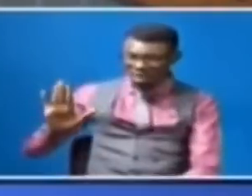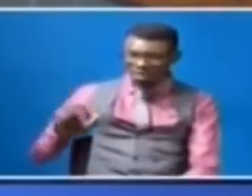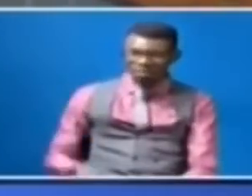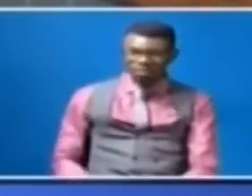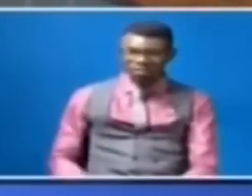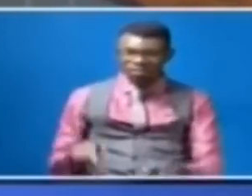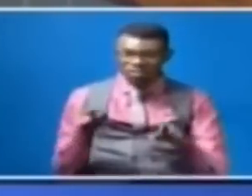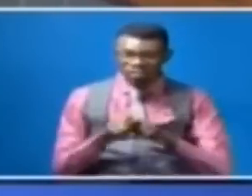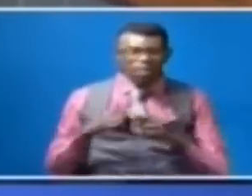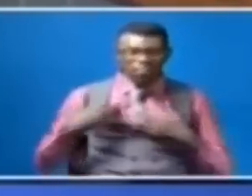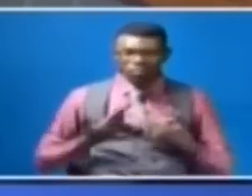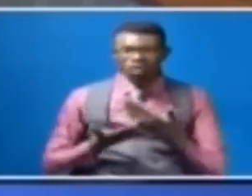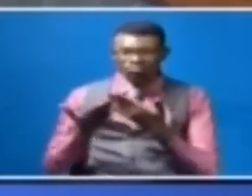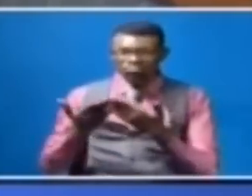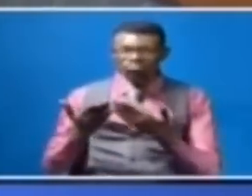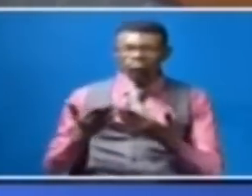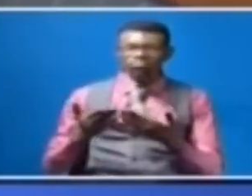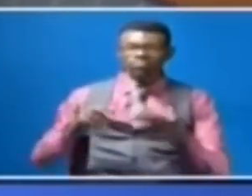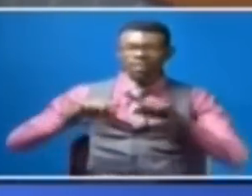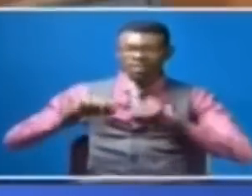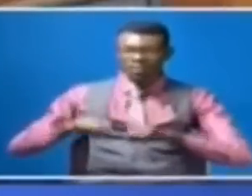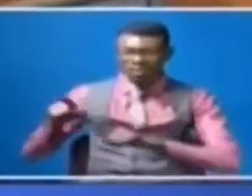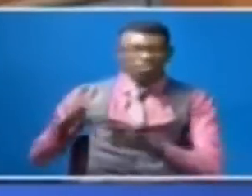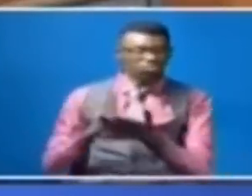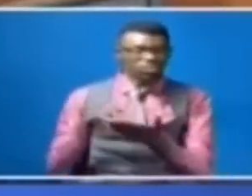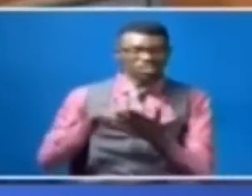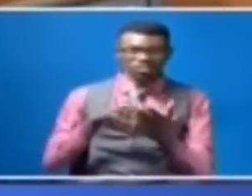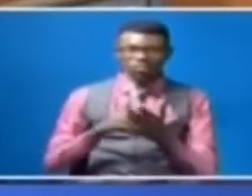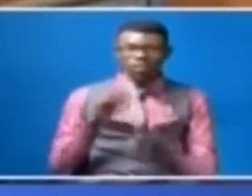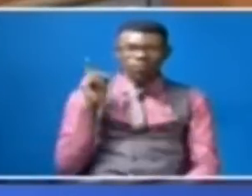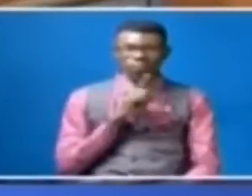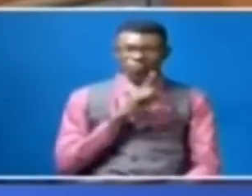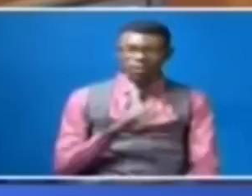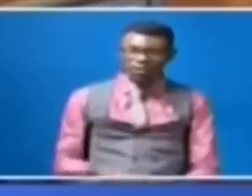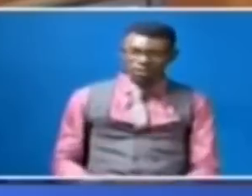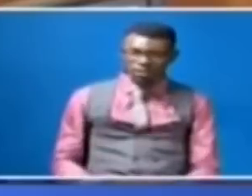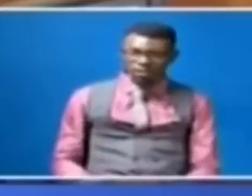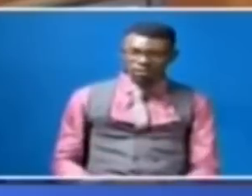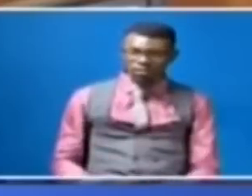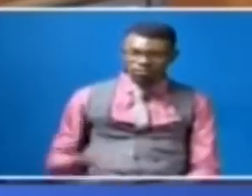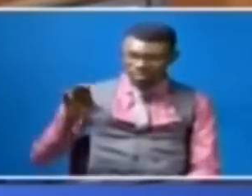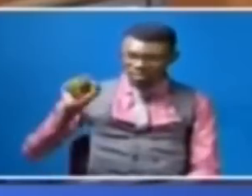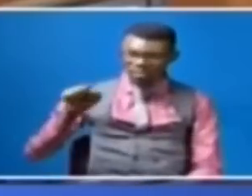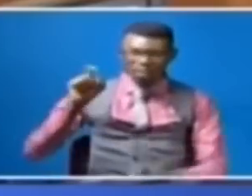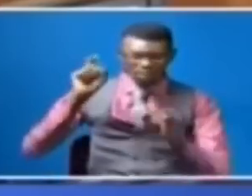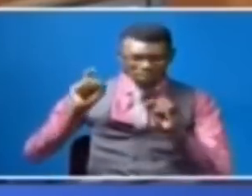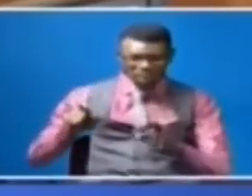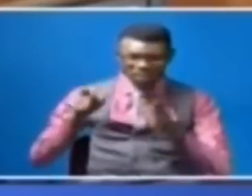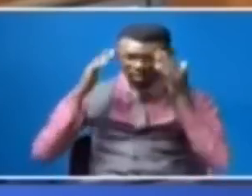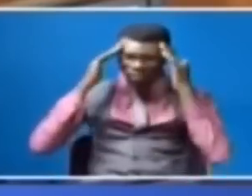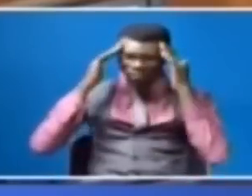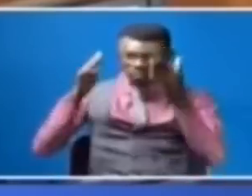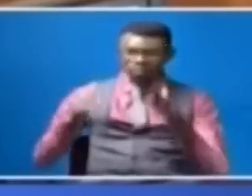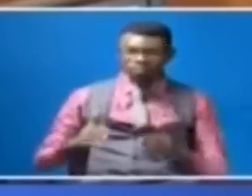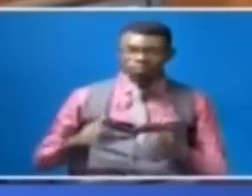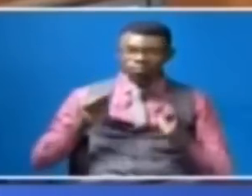with his dependents, then we are talking about a grave situation. The CS and his legal department should be very keen on this. Someone might